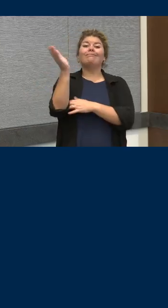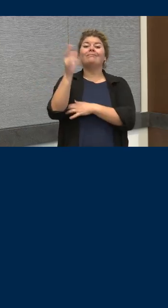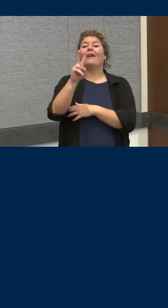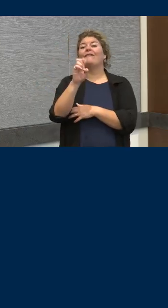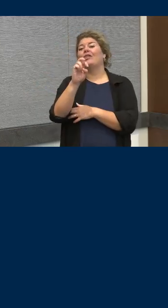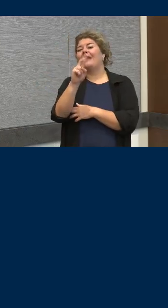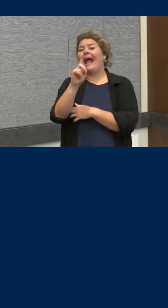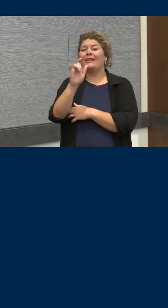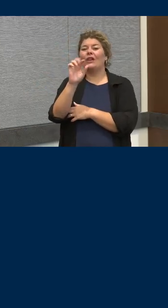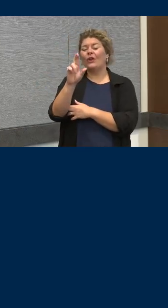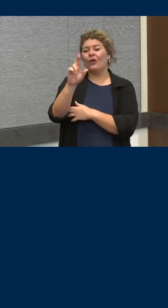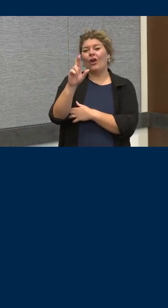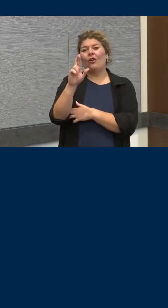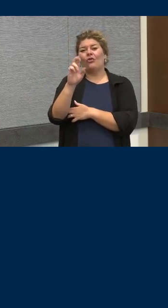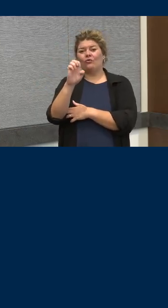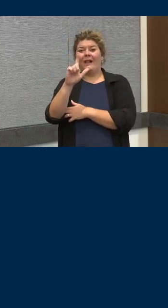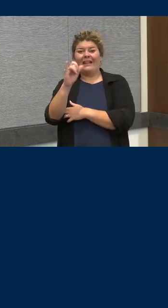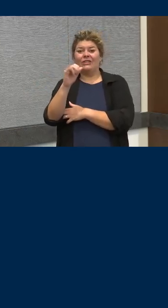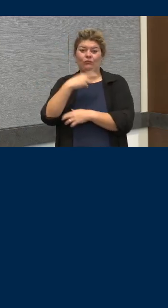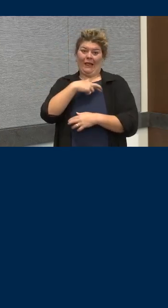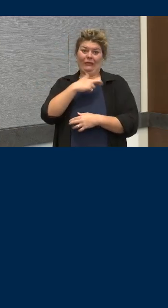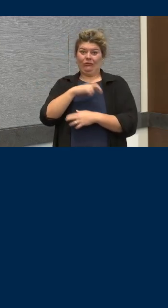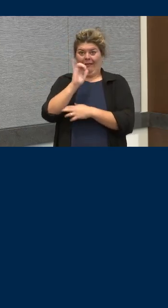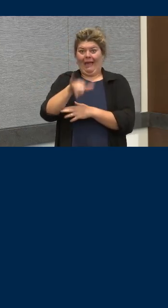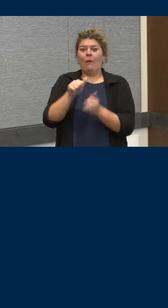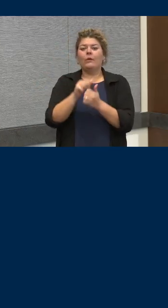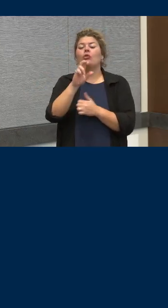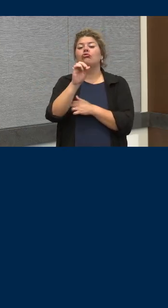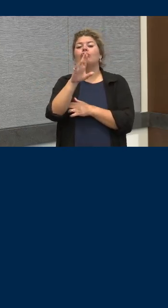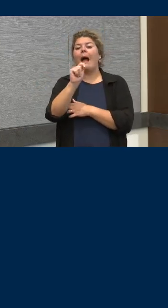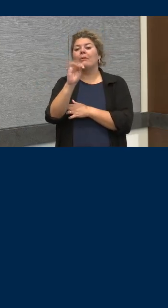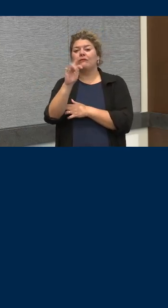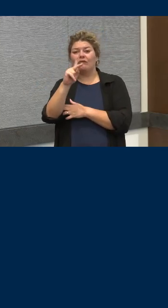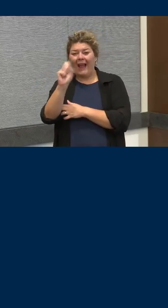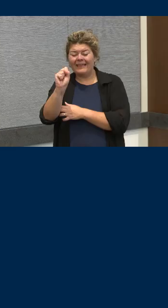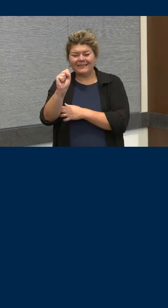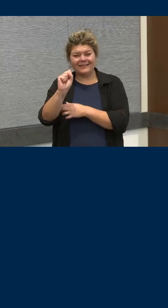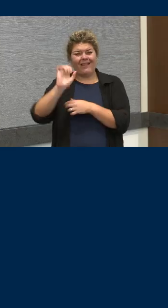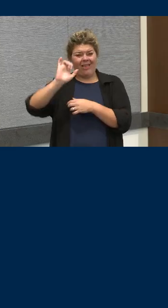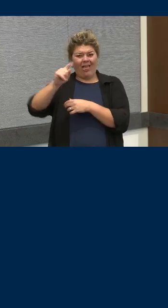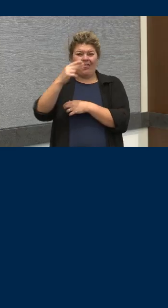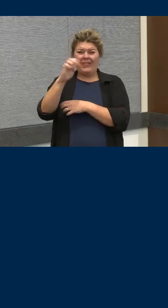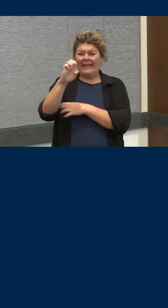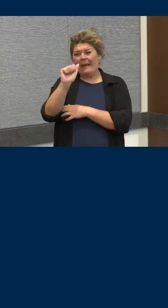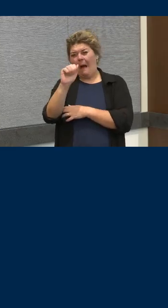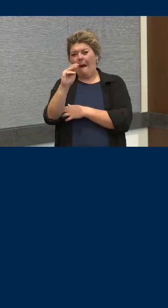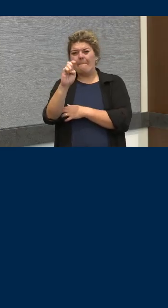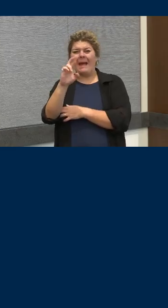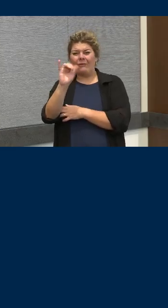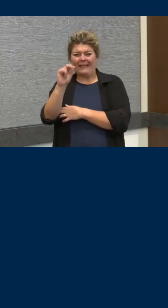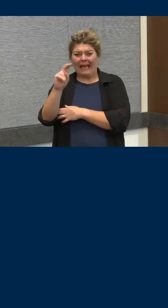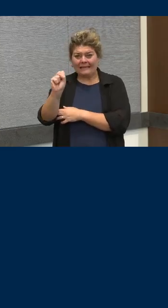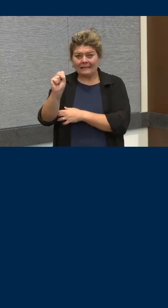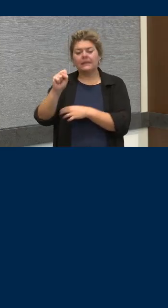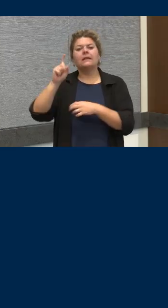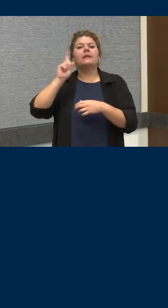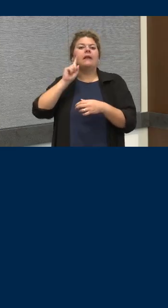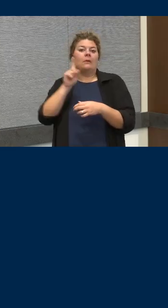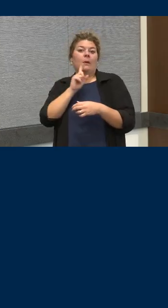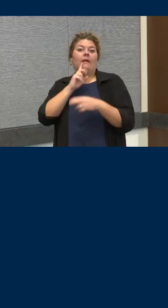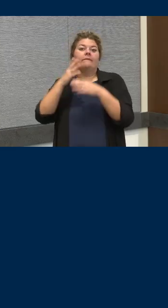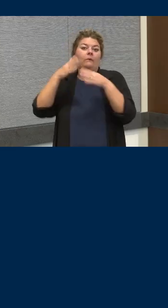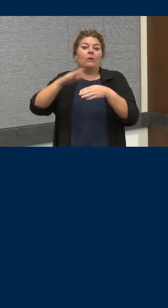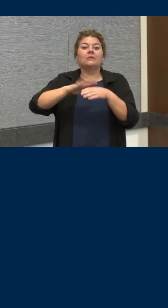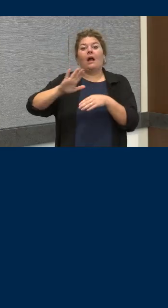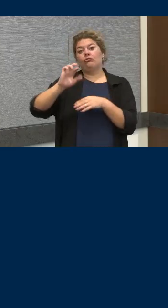Robert Frank's The Americans, investigates the work of the photographer Robert Frank and reveals how